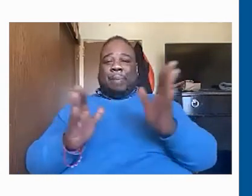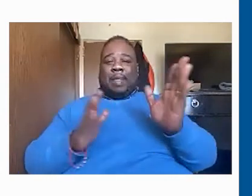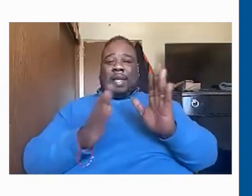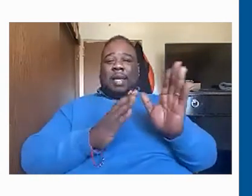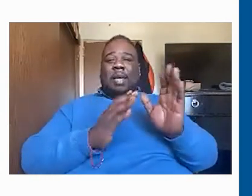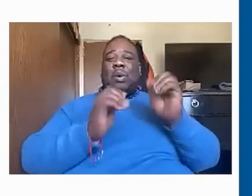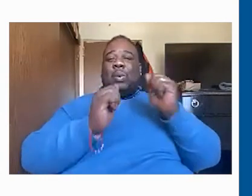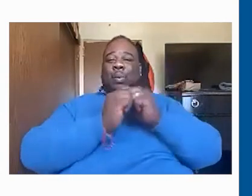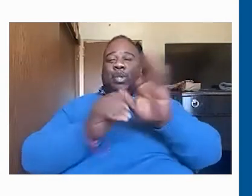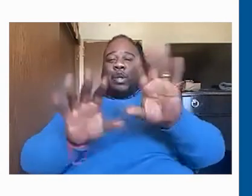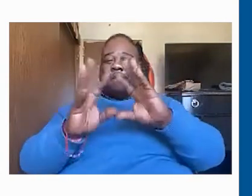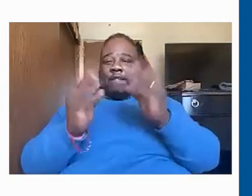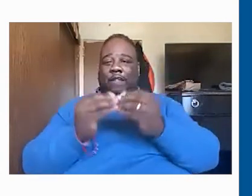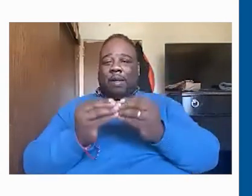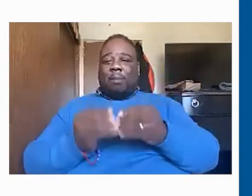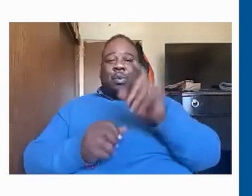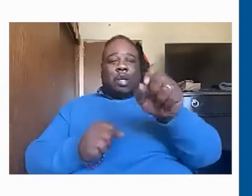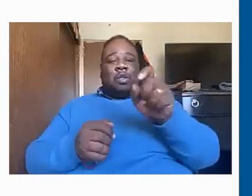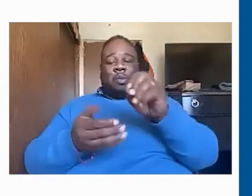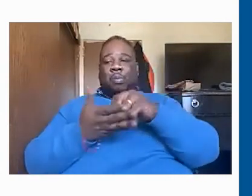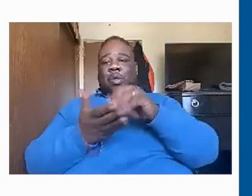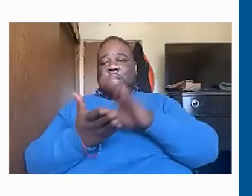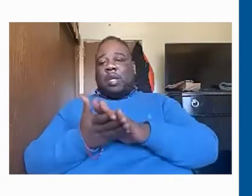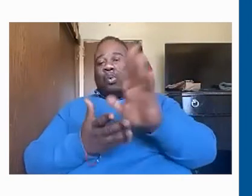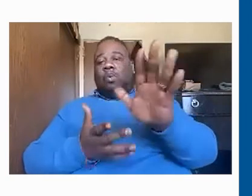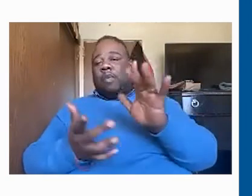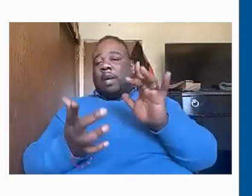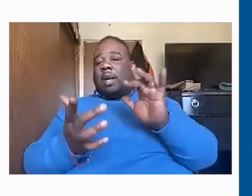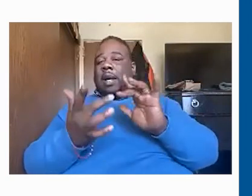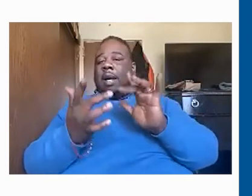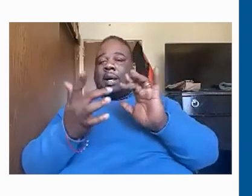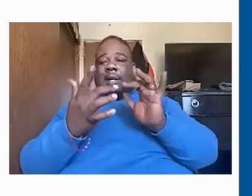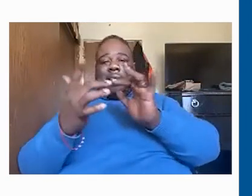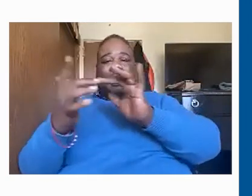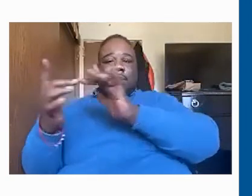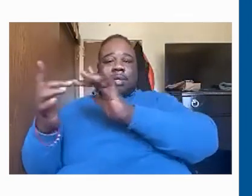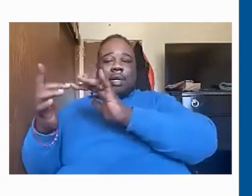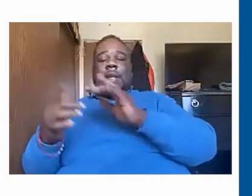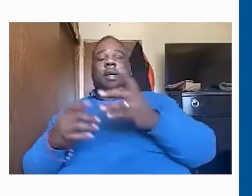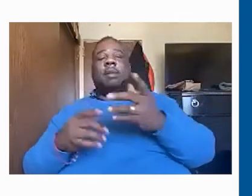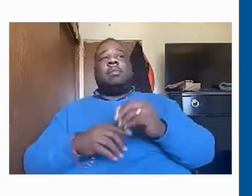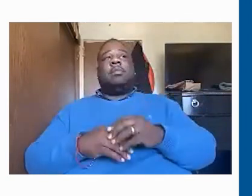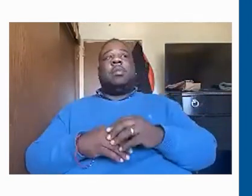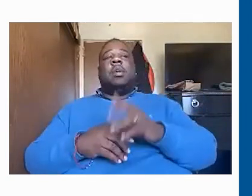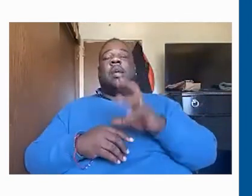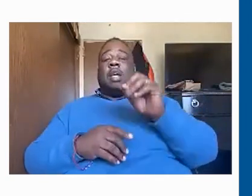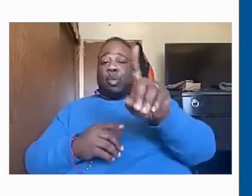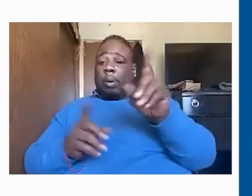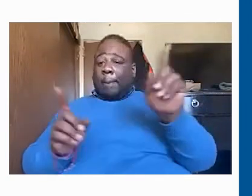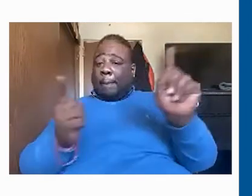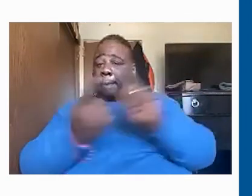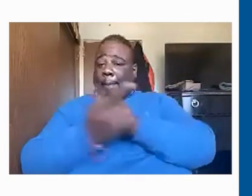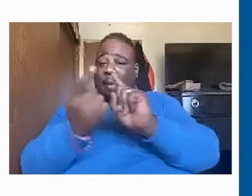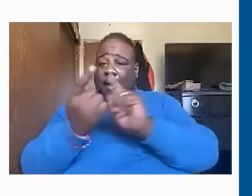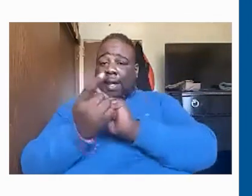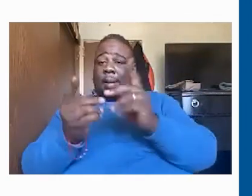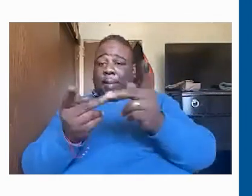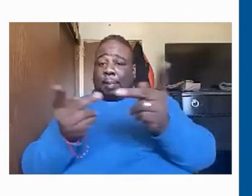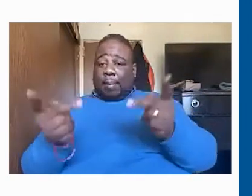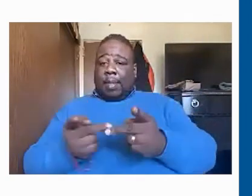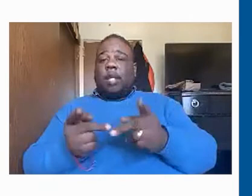out your contacts, your meeting places. There's also an option there where you can actually put together a checklist of items that are in your go